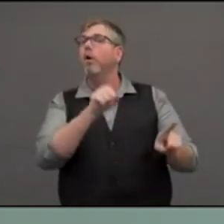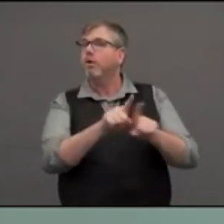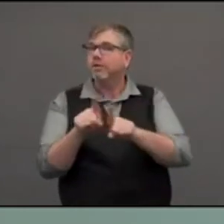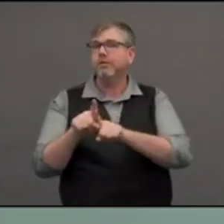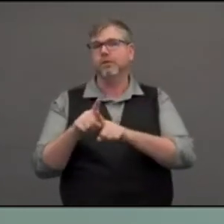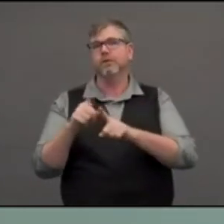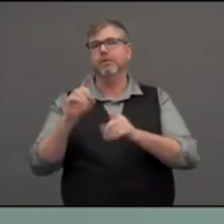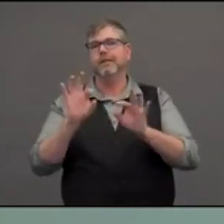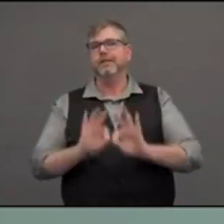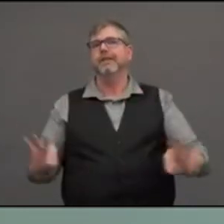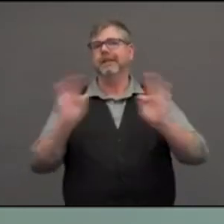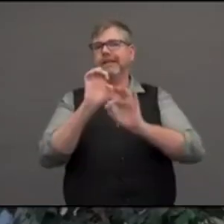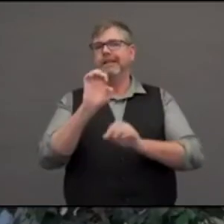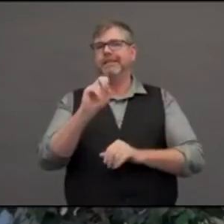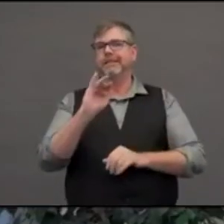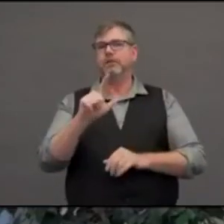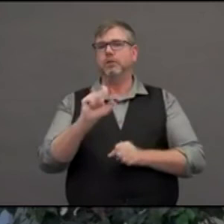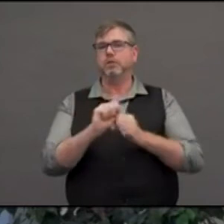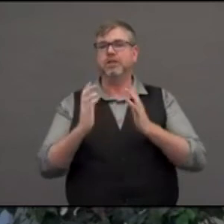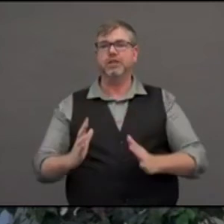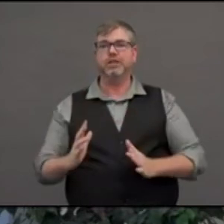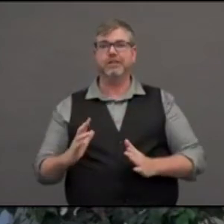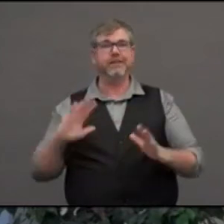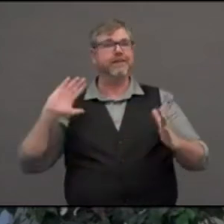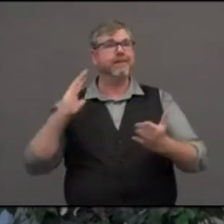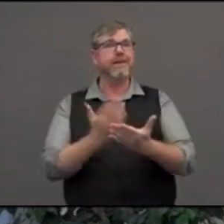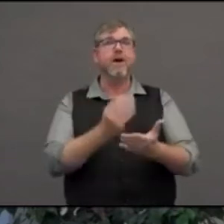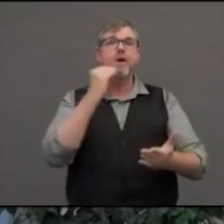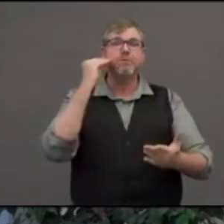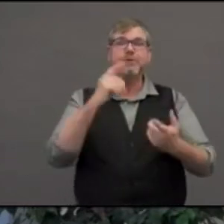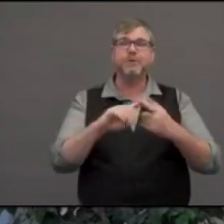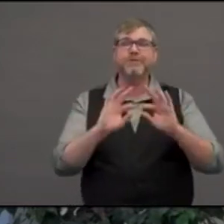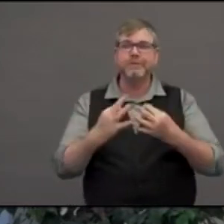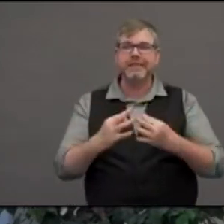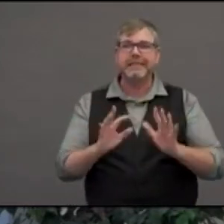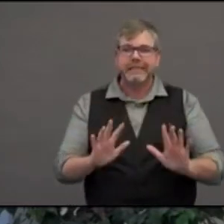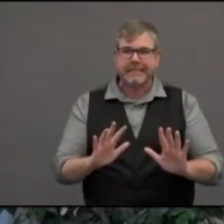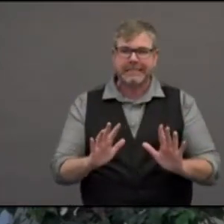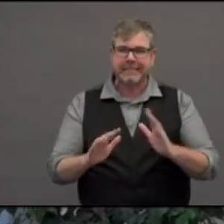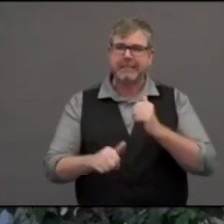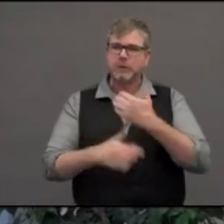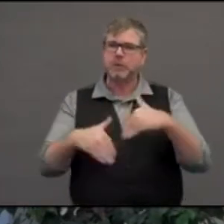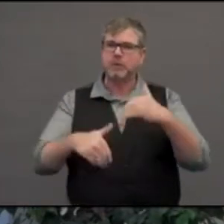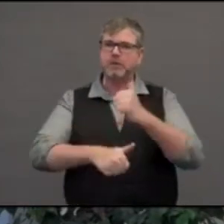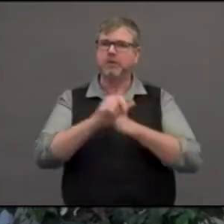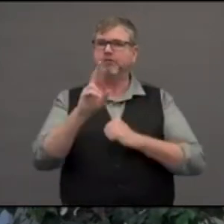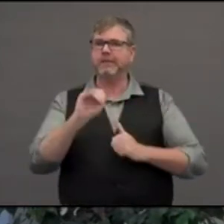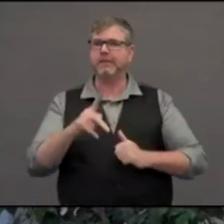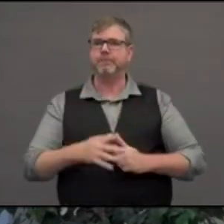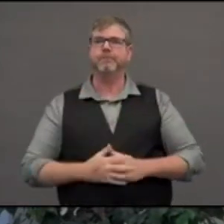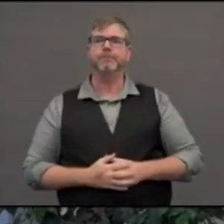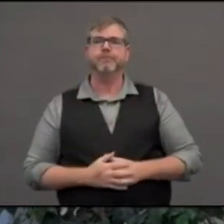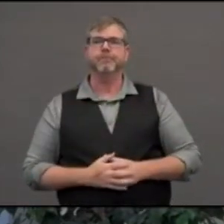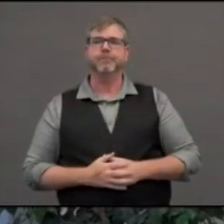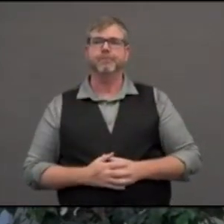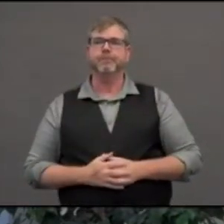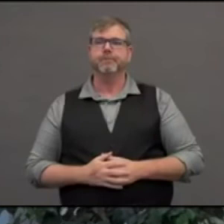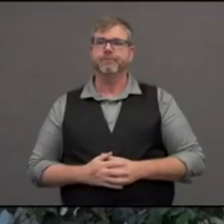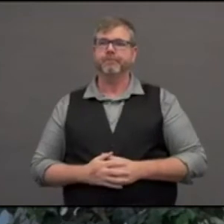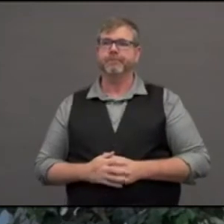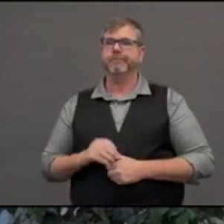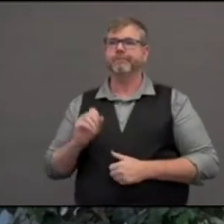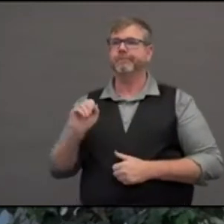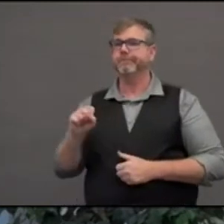coming home to our loved ones? Right. So if we've been out there and perhaps we've been in an area that